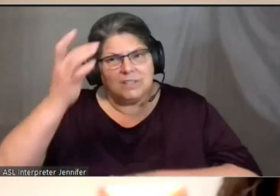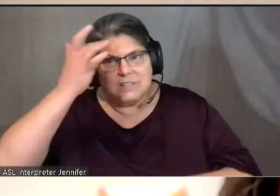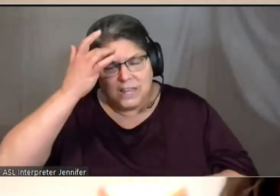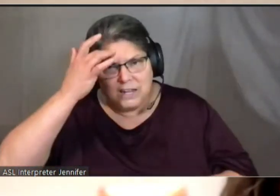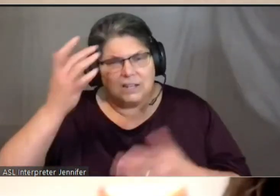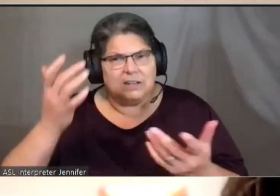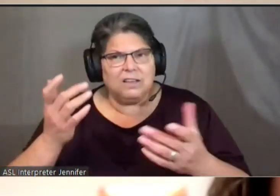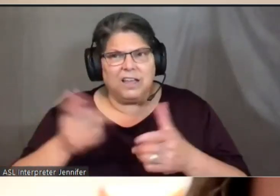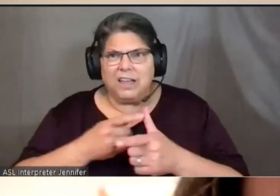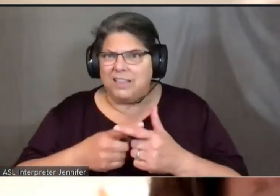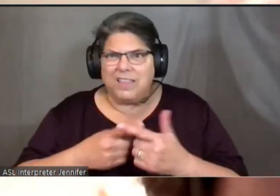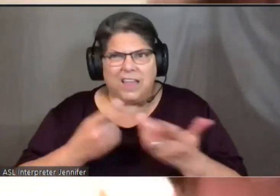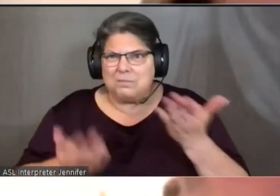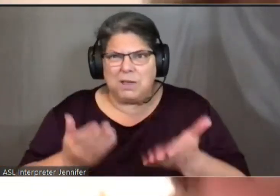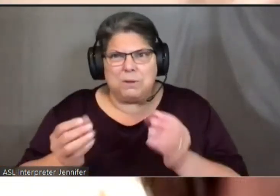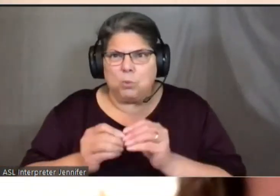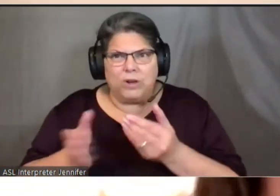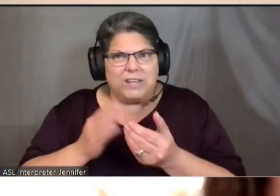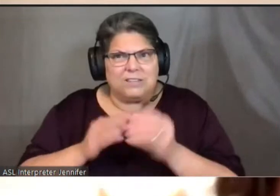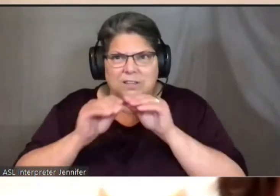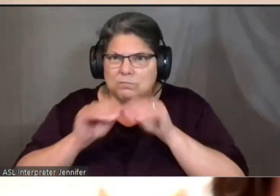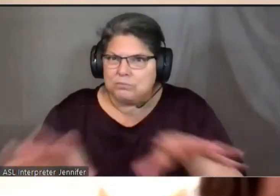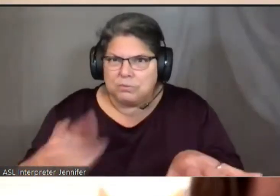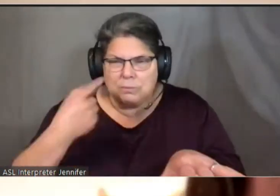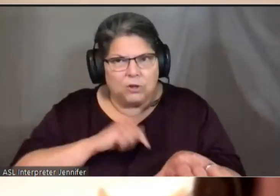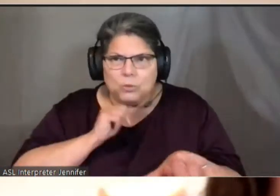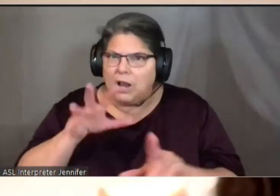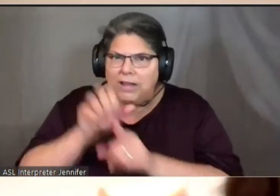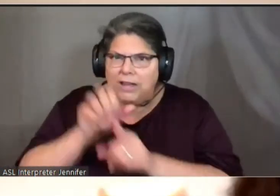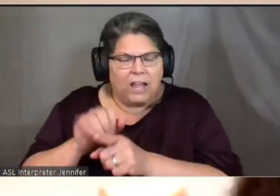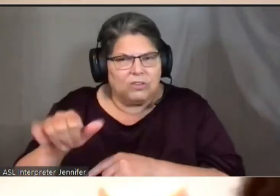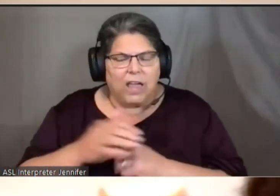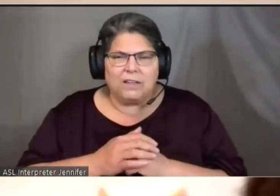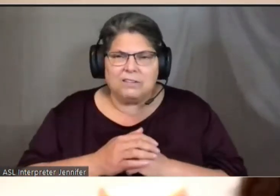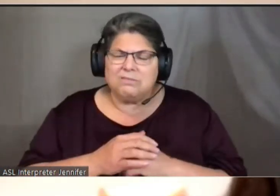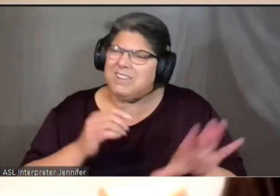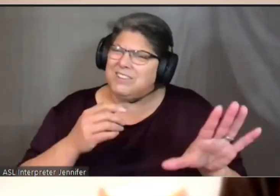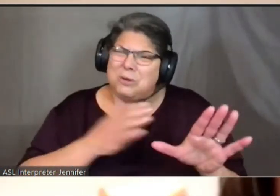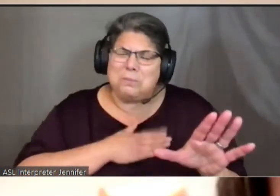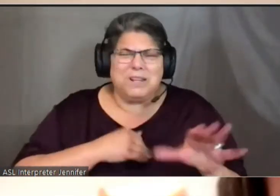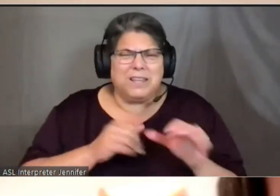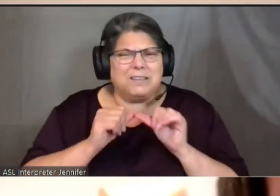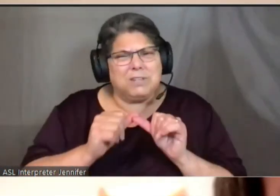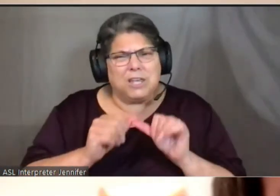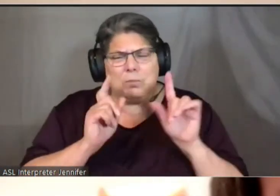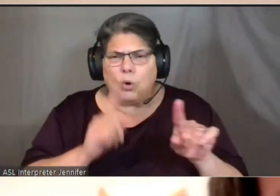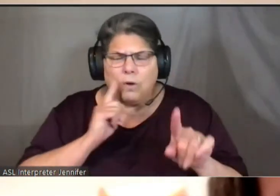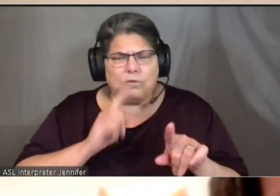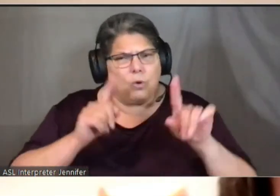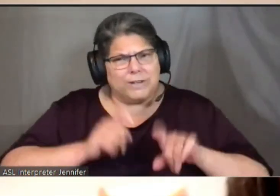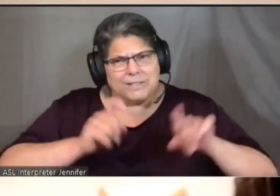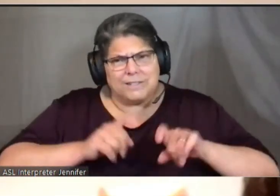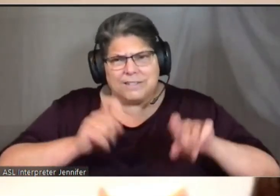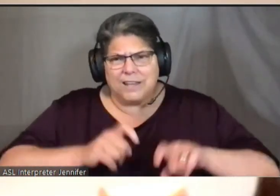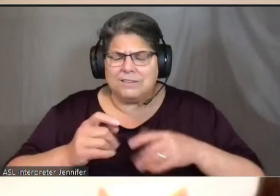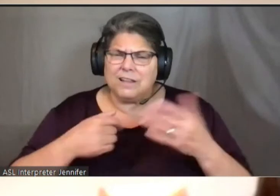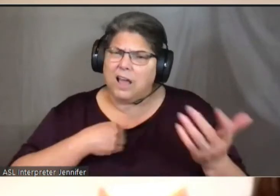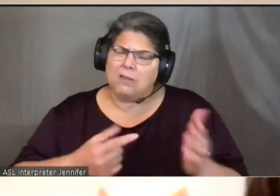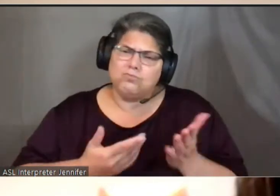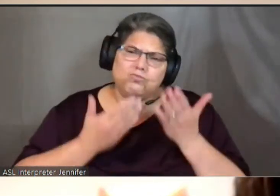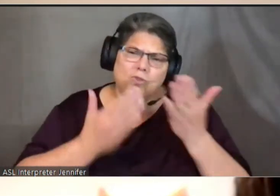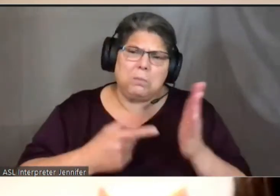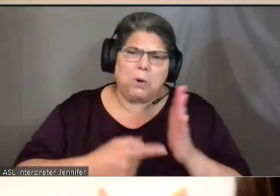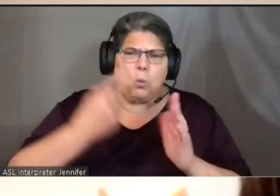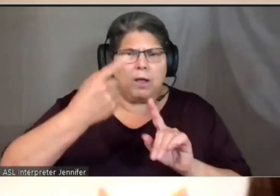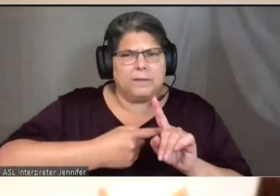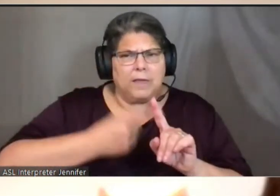testing. I recommend once per month, whether vaccinated or not. The Ukiah Fairgrounds is open every Sunday